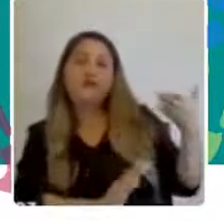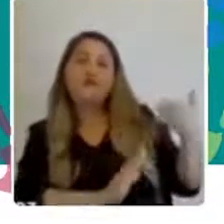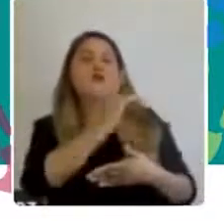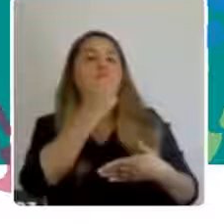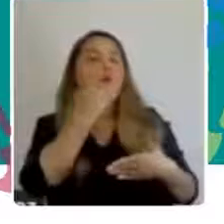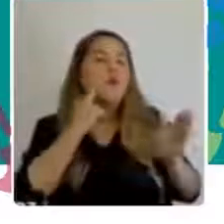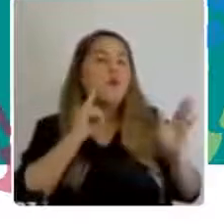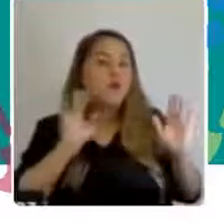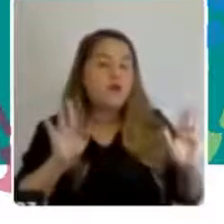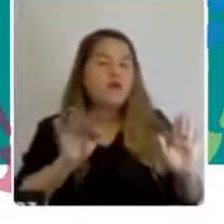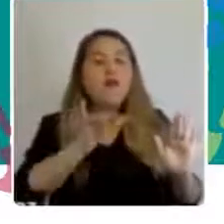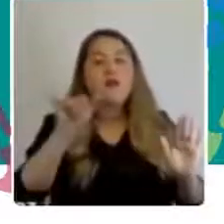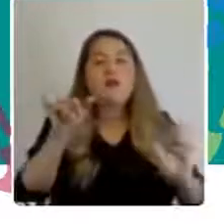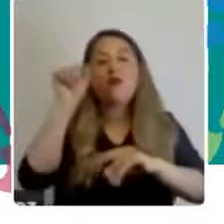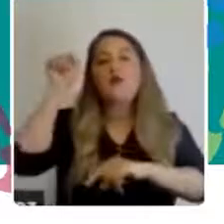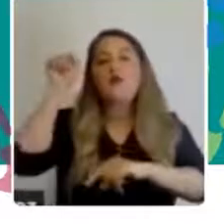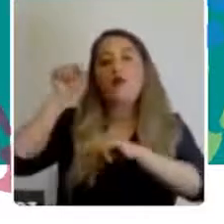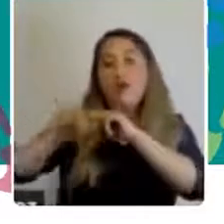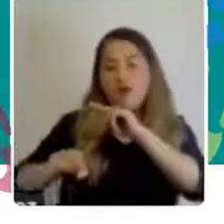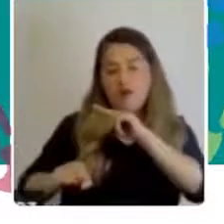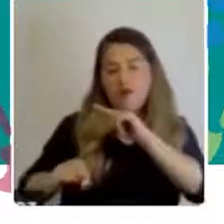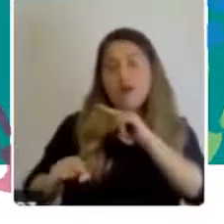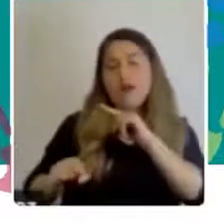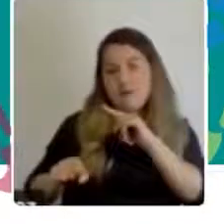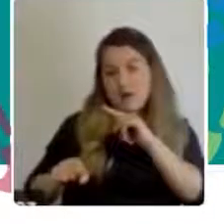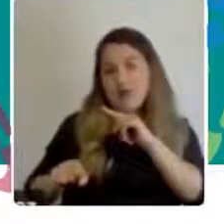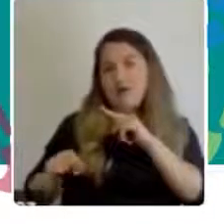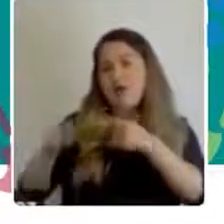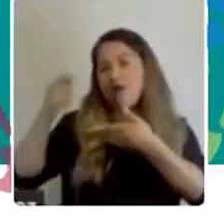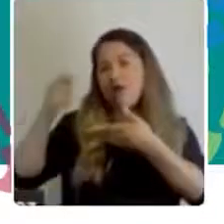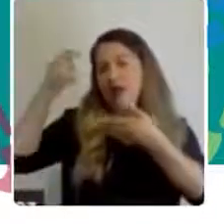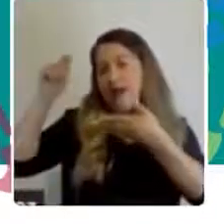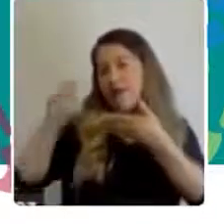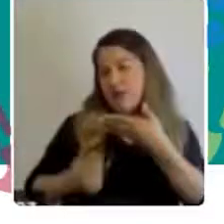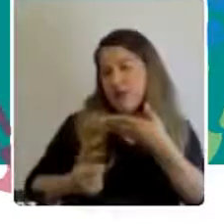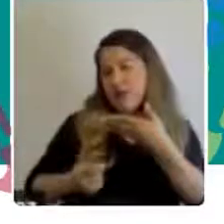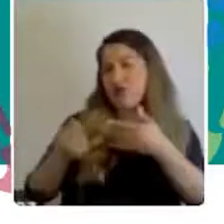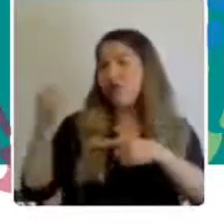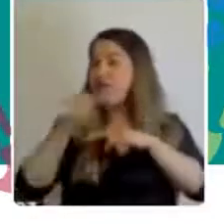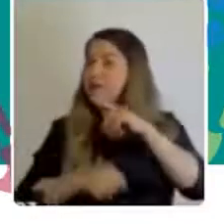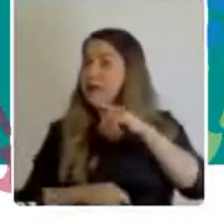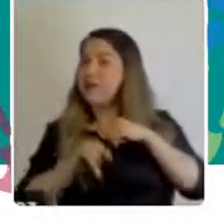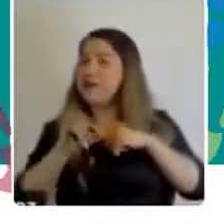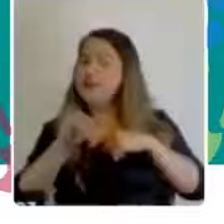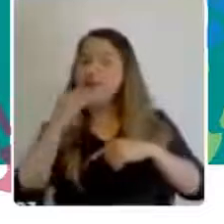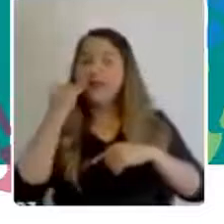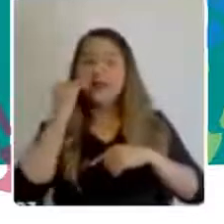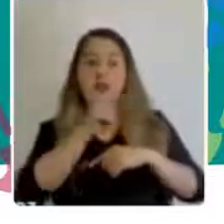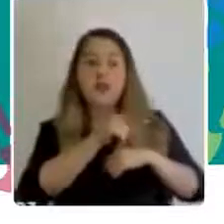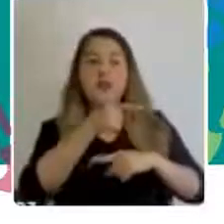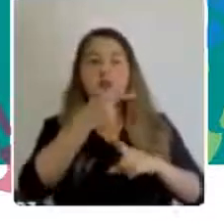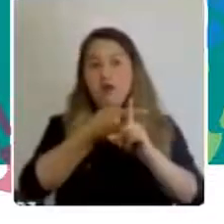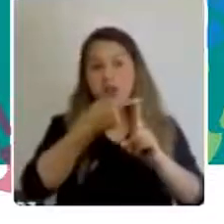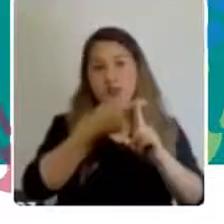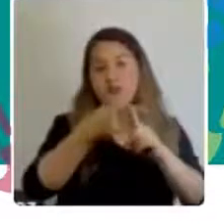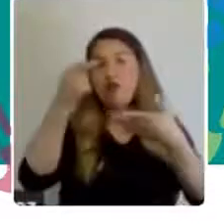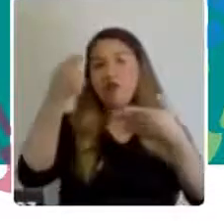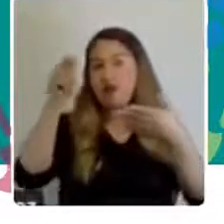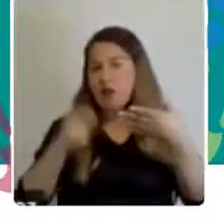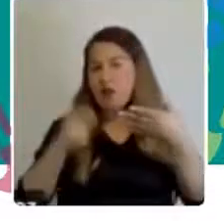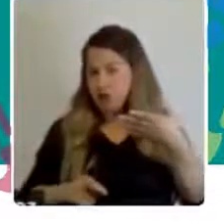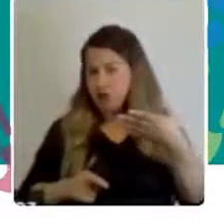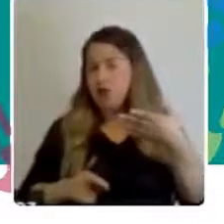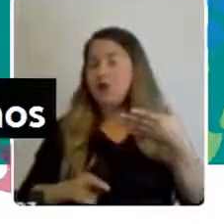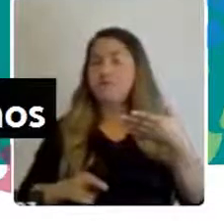confirmation. And if the baby is positive to the diagnosis, it goes to the center, the